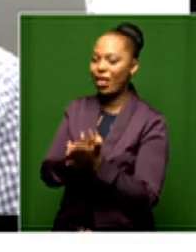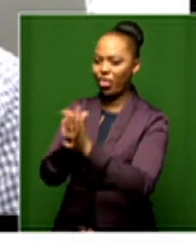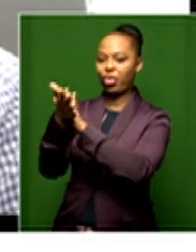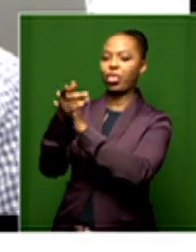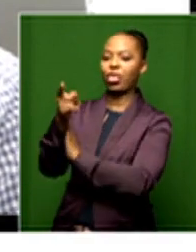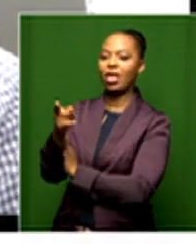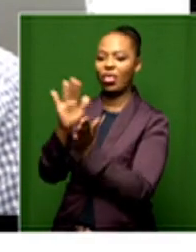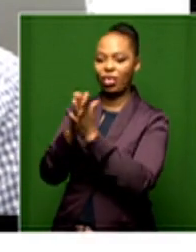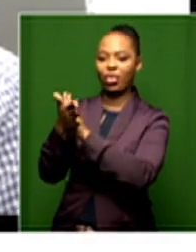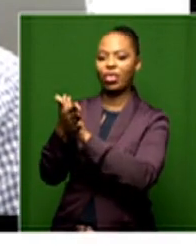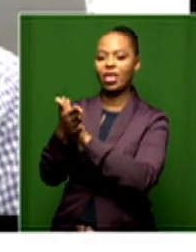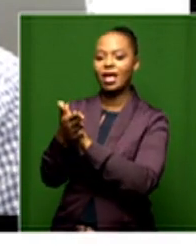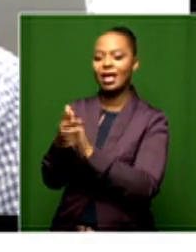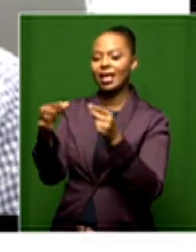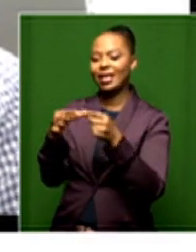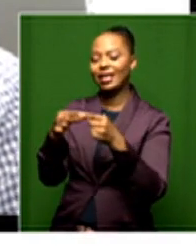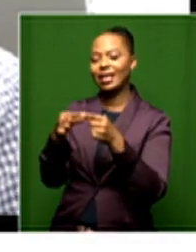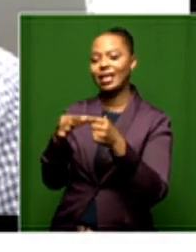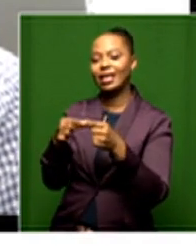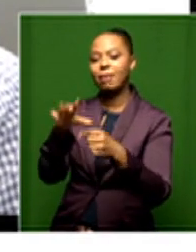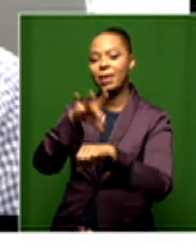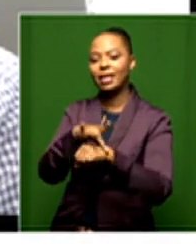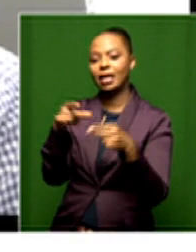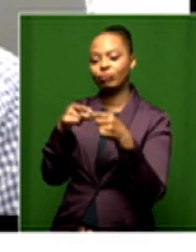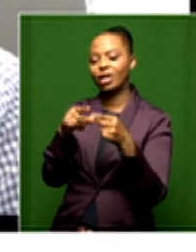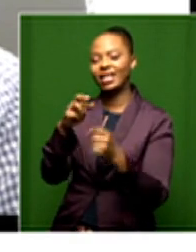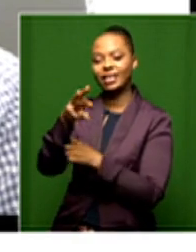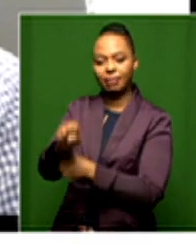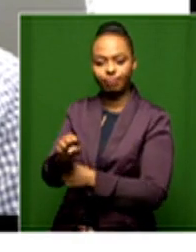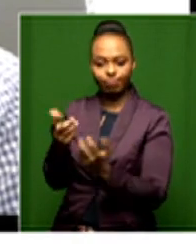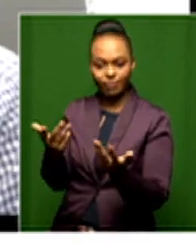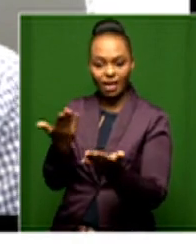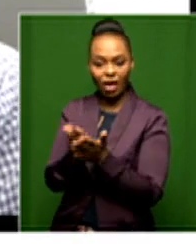to GEMS medical scheme. What is your response to this? Do